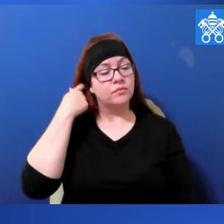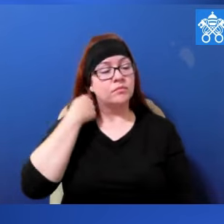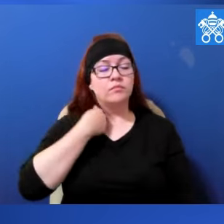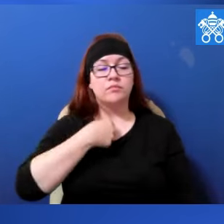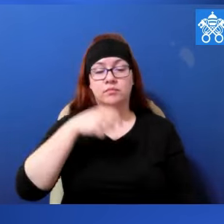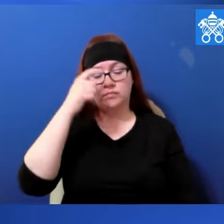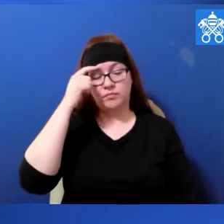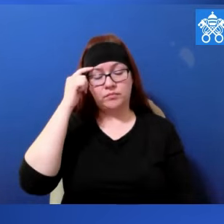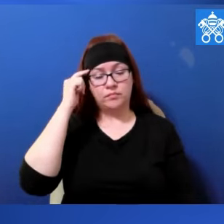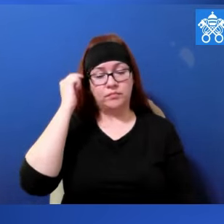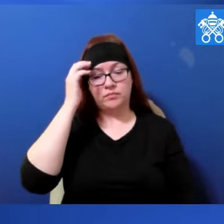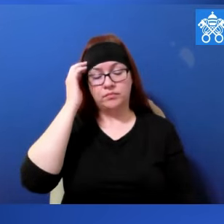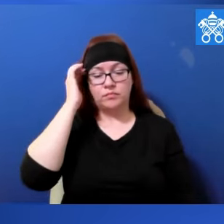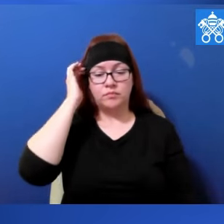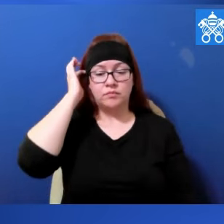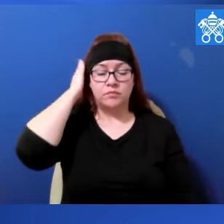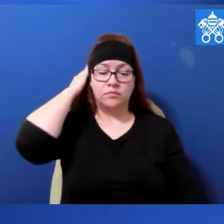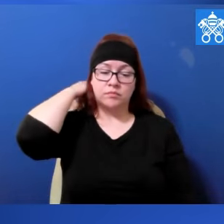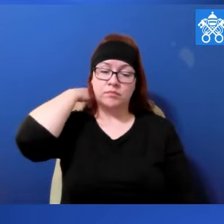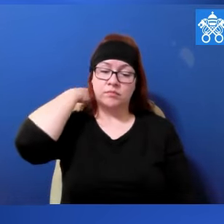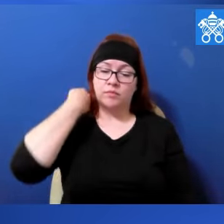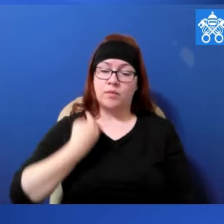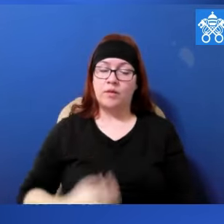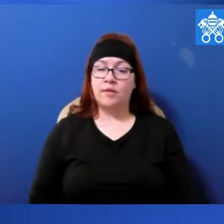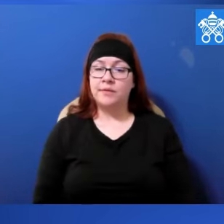vi protegga sempre da ogni male.